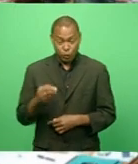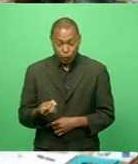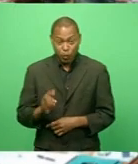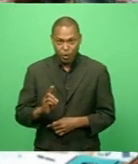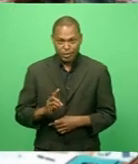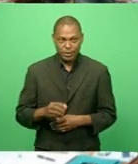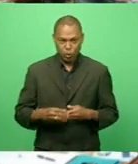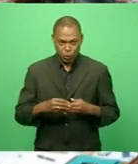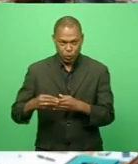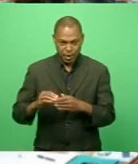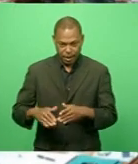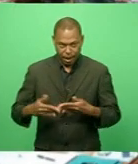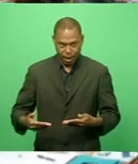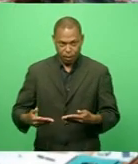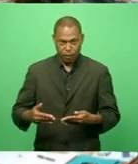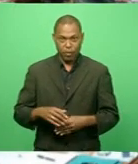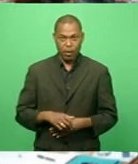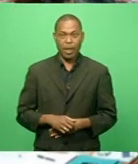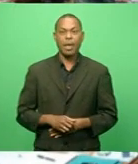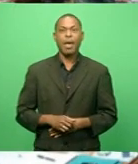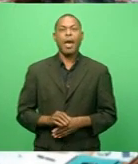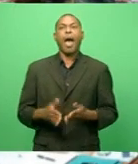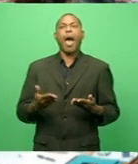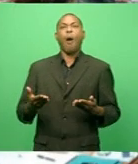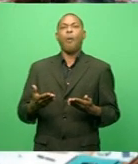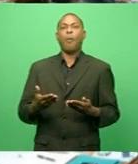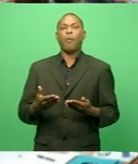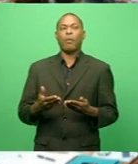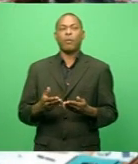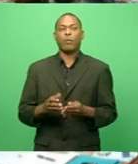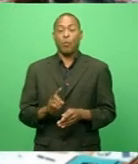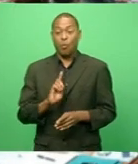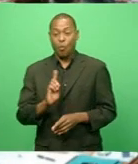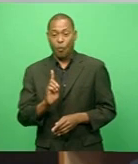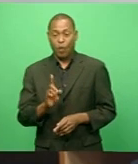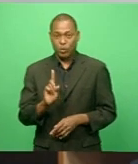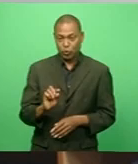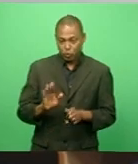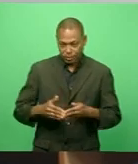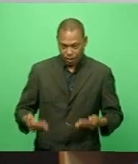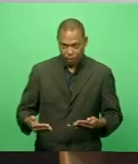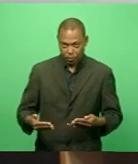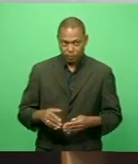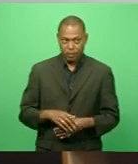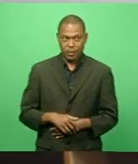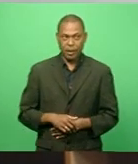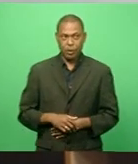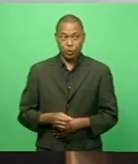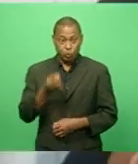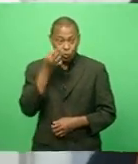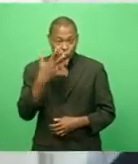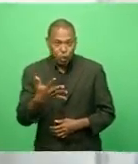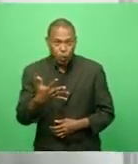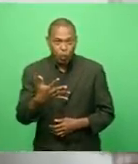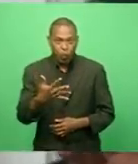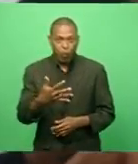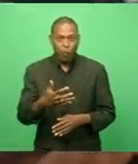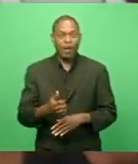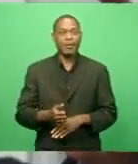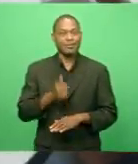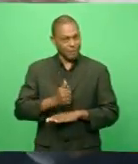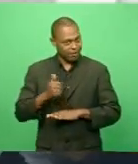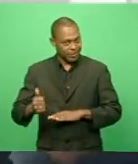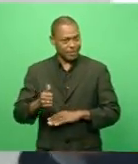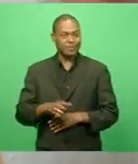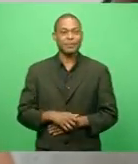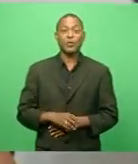and especially in this important position to portray that we are the alternative government. Ratunaingama says